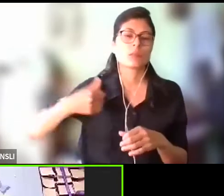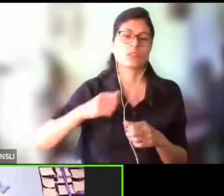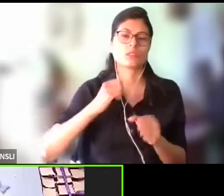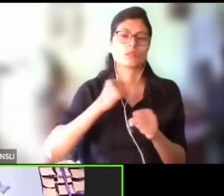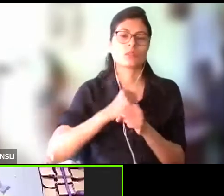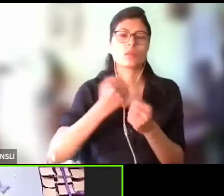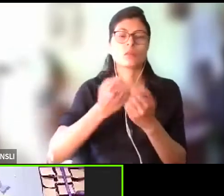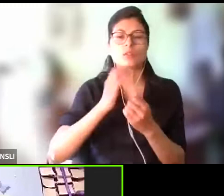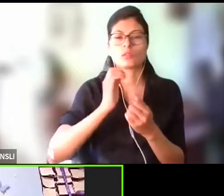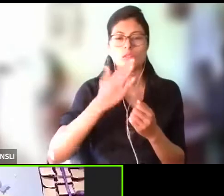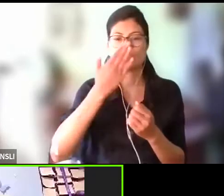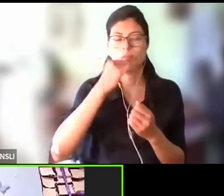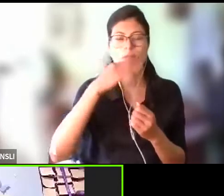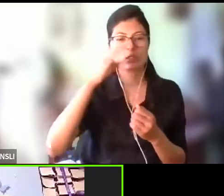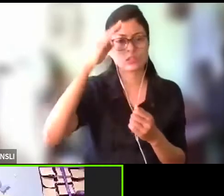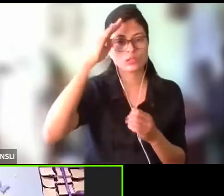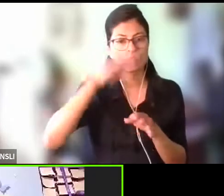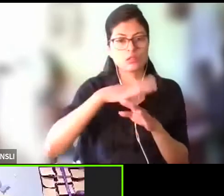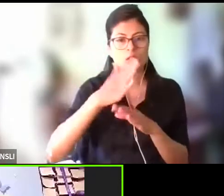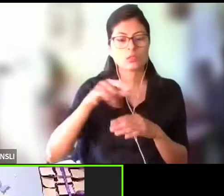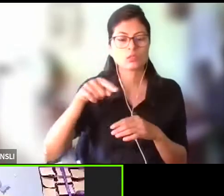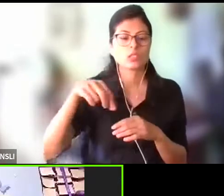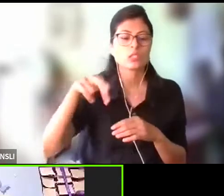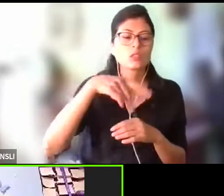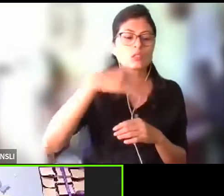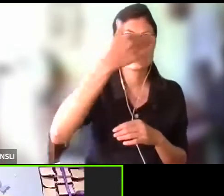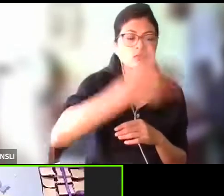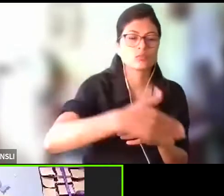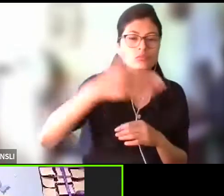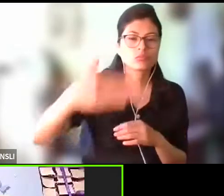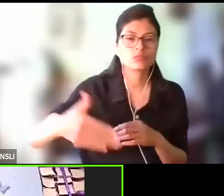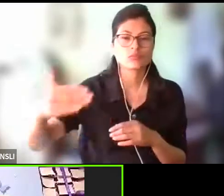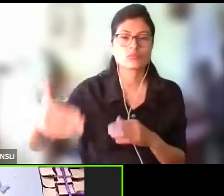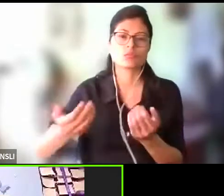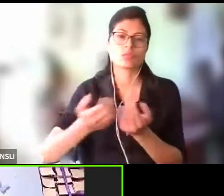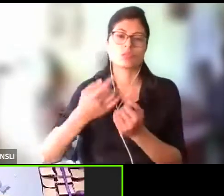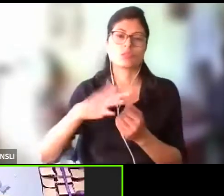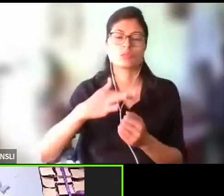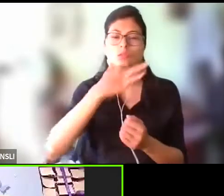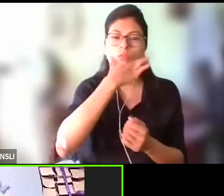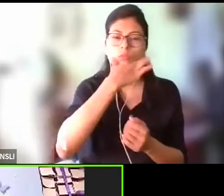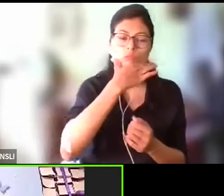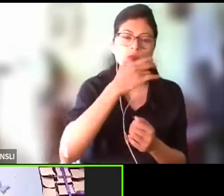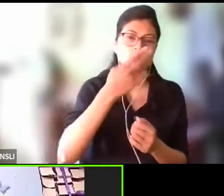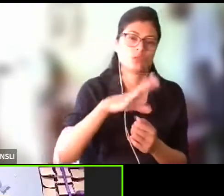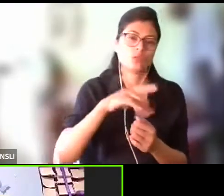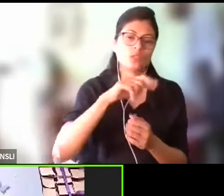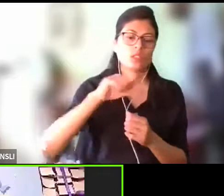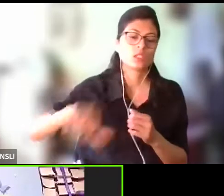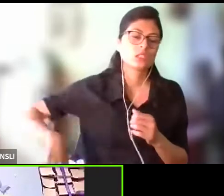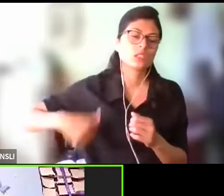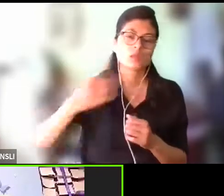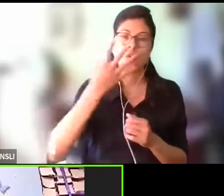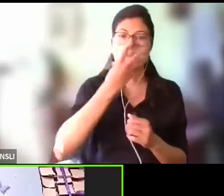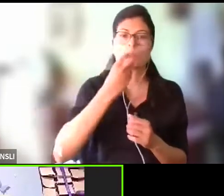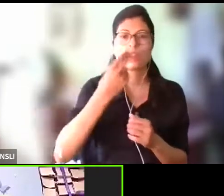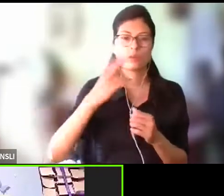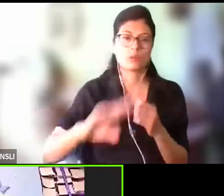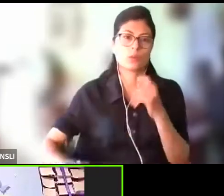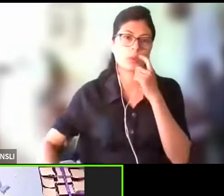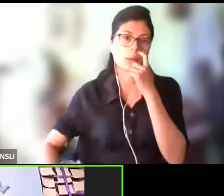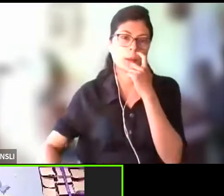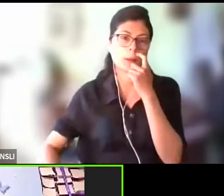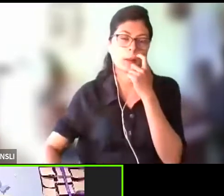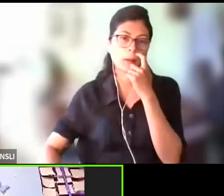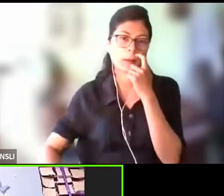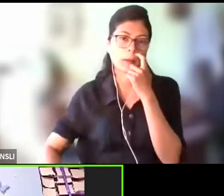community. We have a center where we train young girls from this community who do not have access